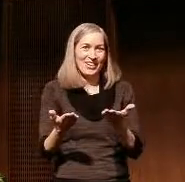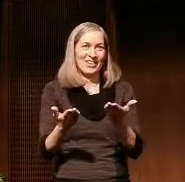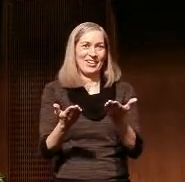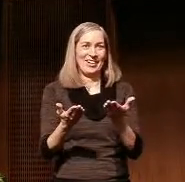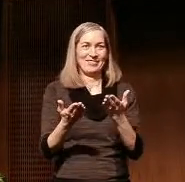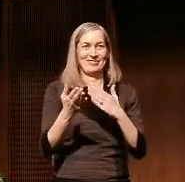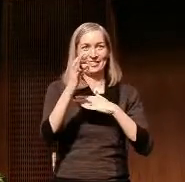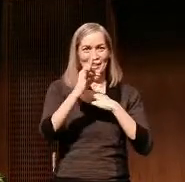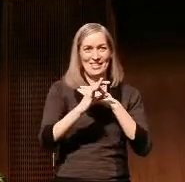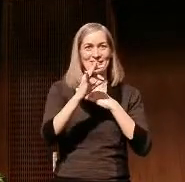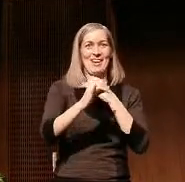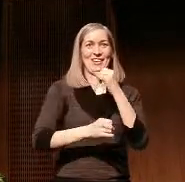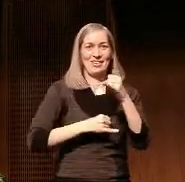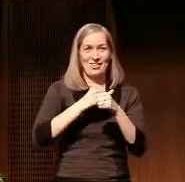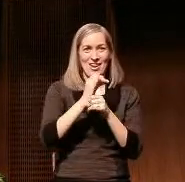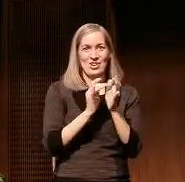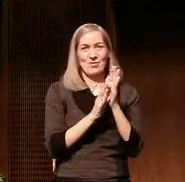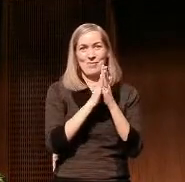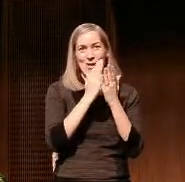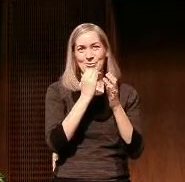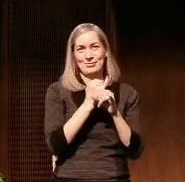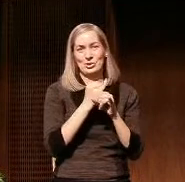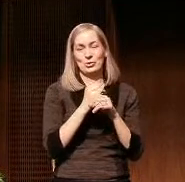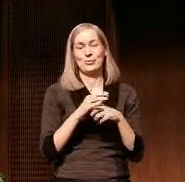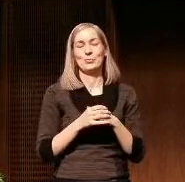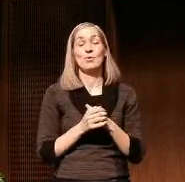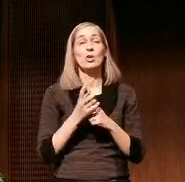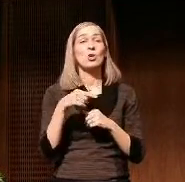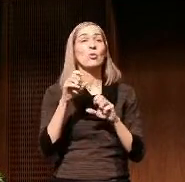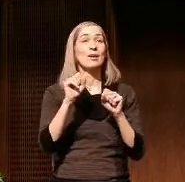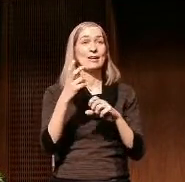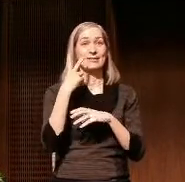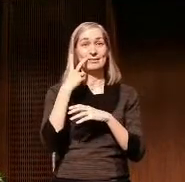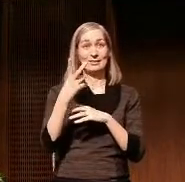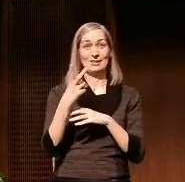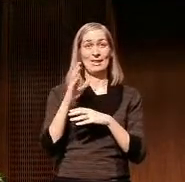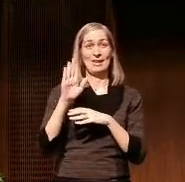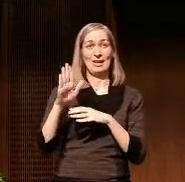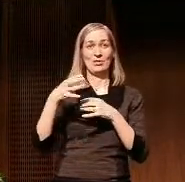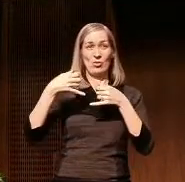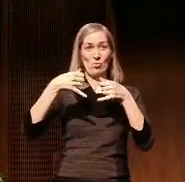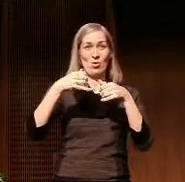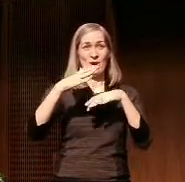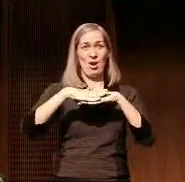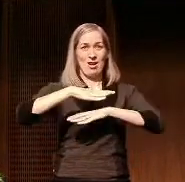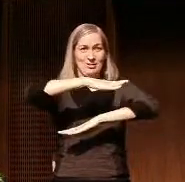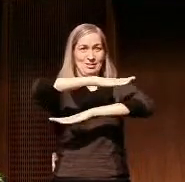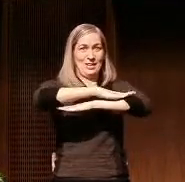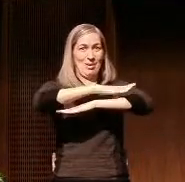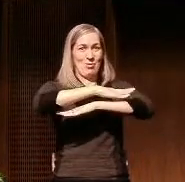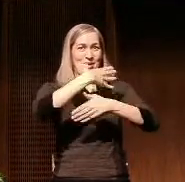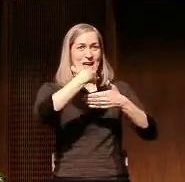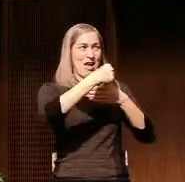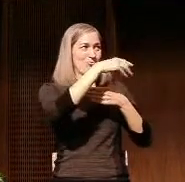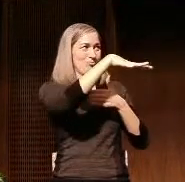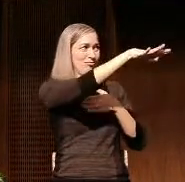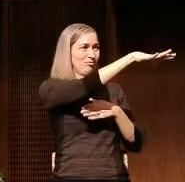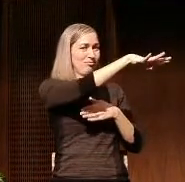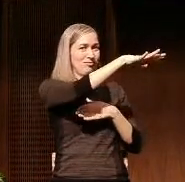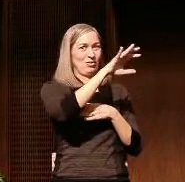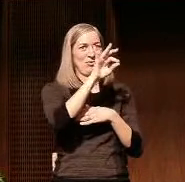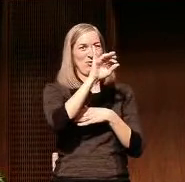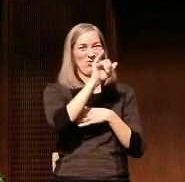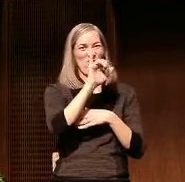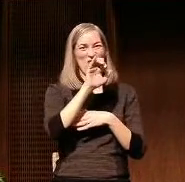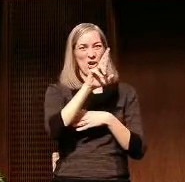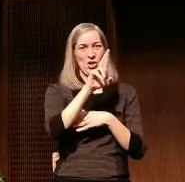Sunset International Bible Institute. And you can see that award on the table out in the foyer. And I